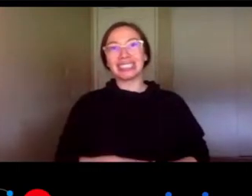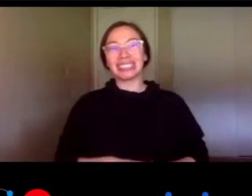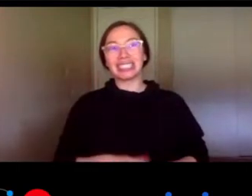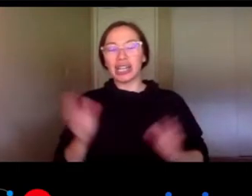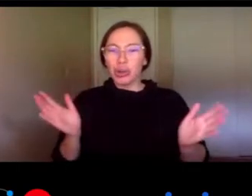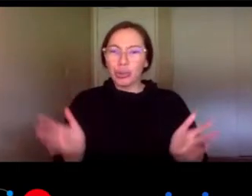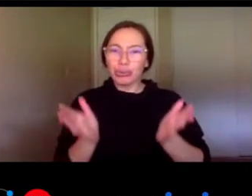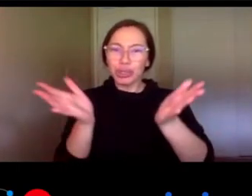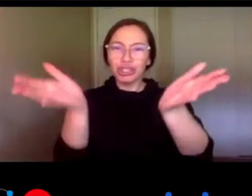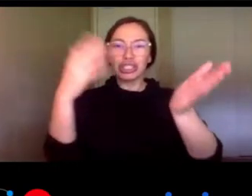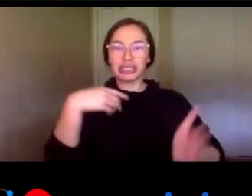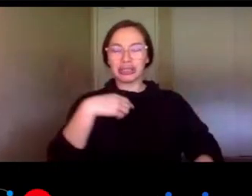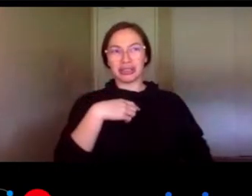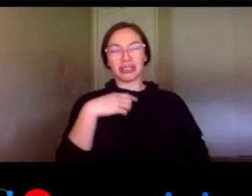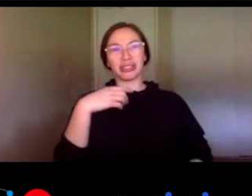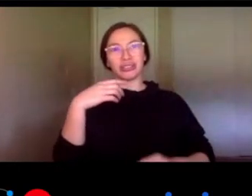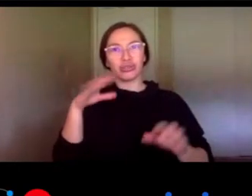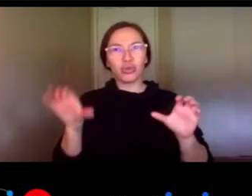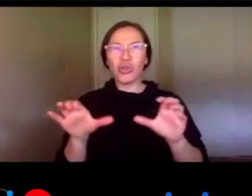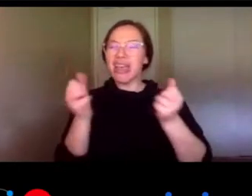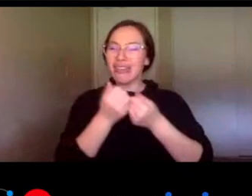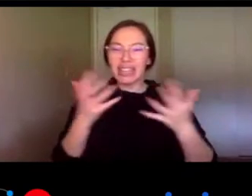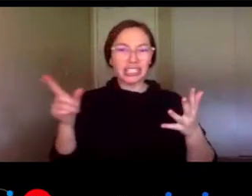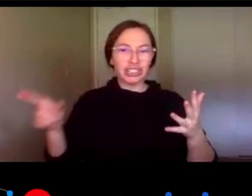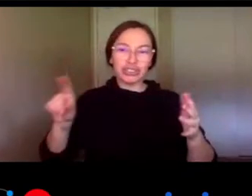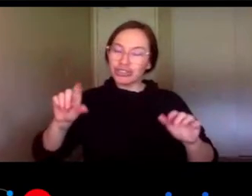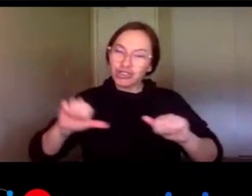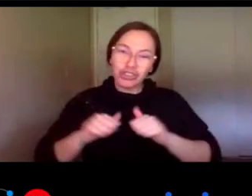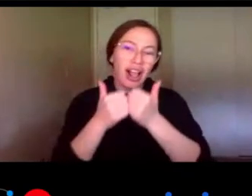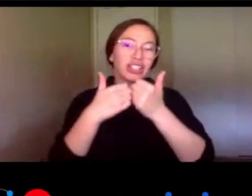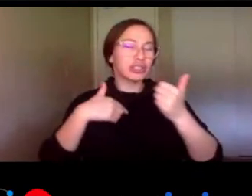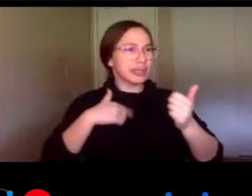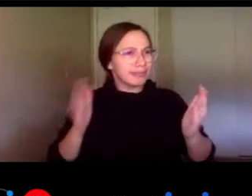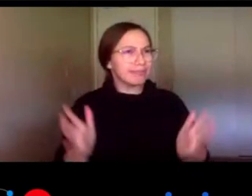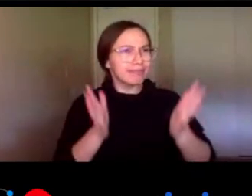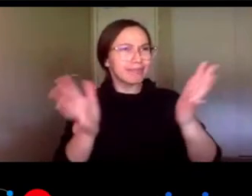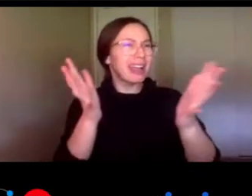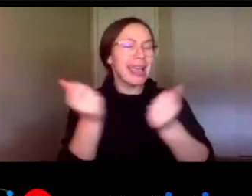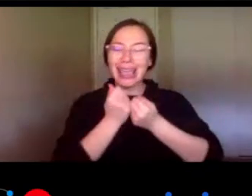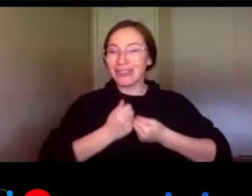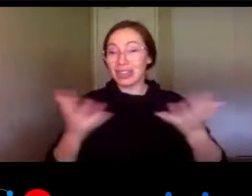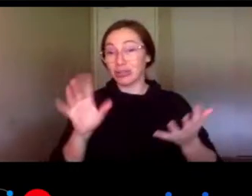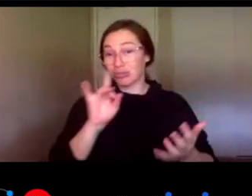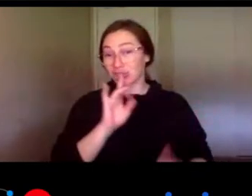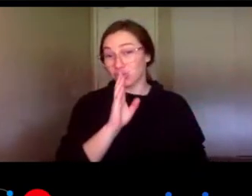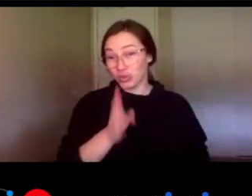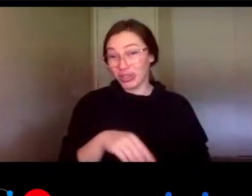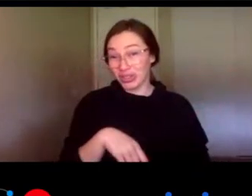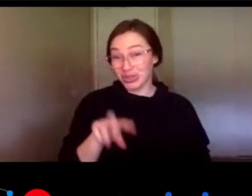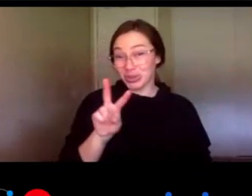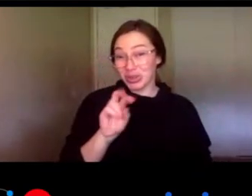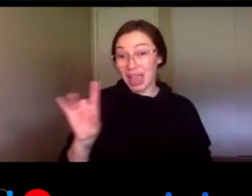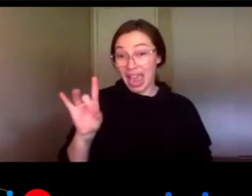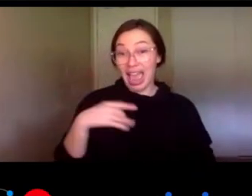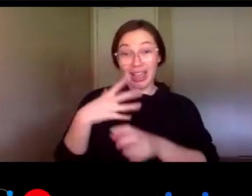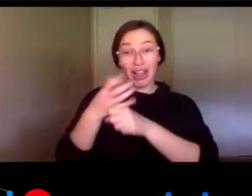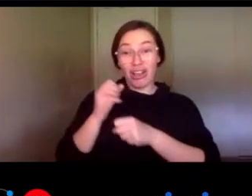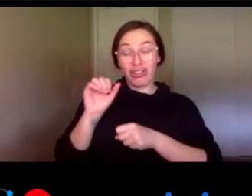pushing me to do everything, and he just challenged me in everything. And the truth is that in 2008, when I got that